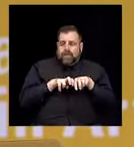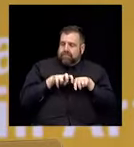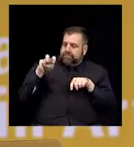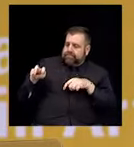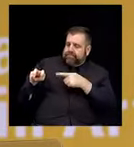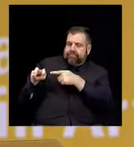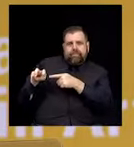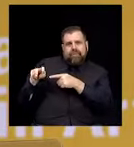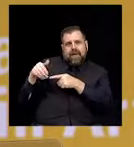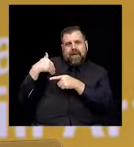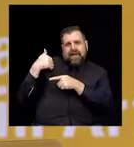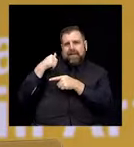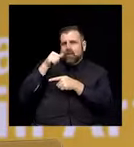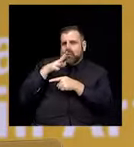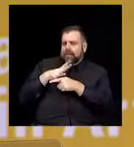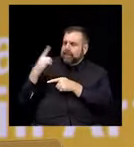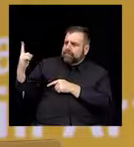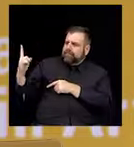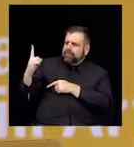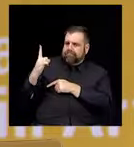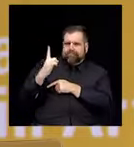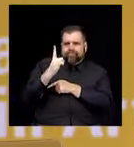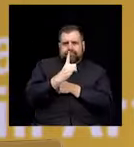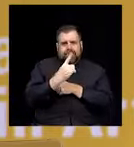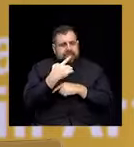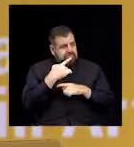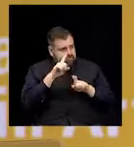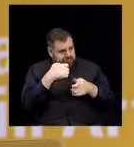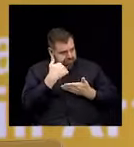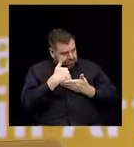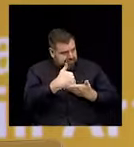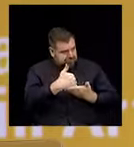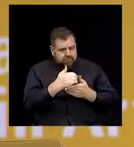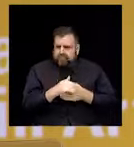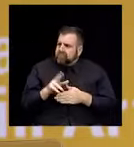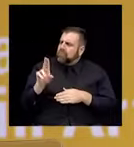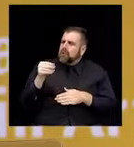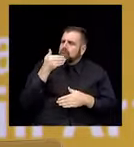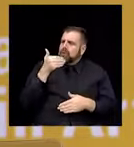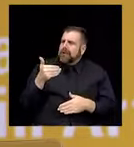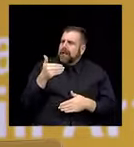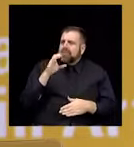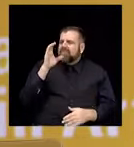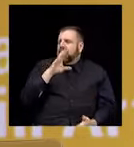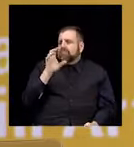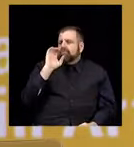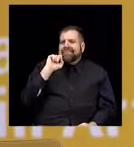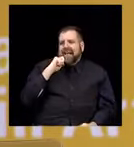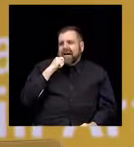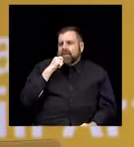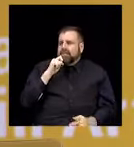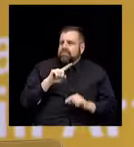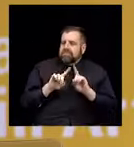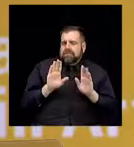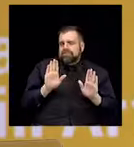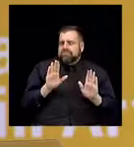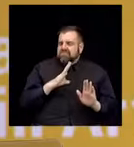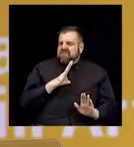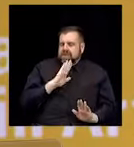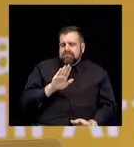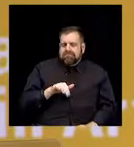lady walked by and asked if she could help. But I said, no, thank you. I was looking for an apple, but I'll